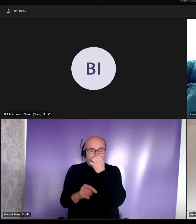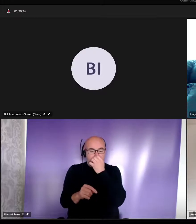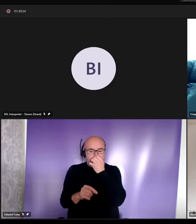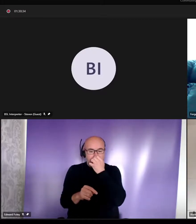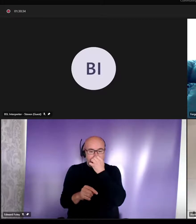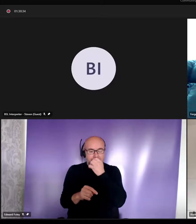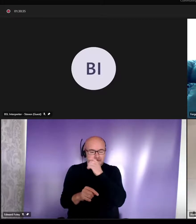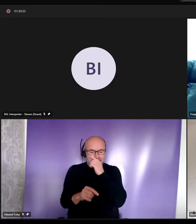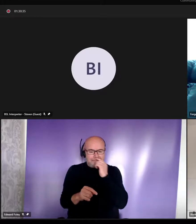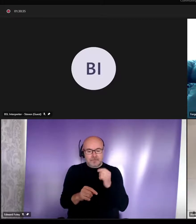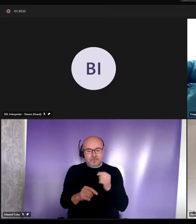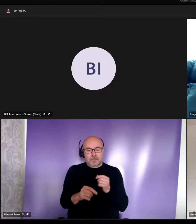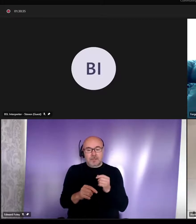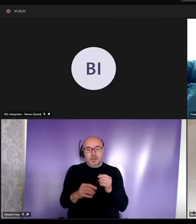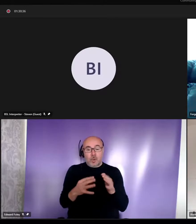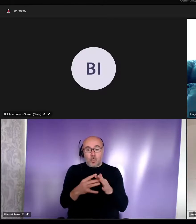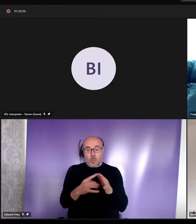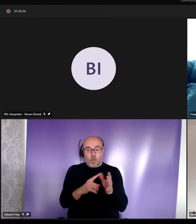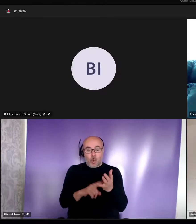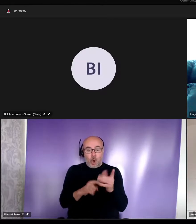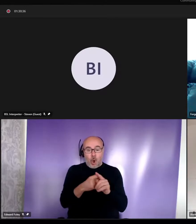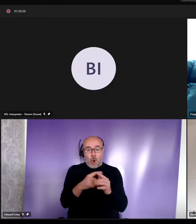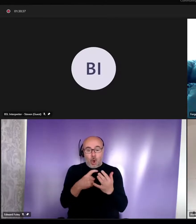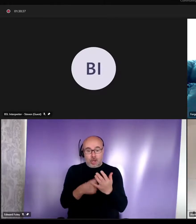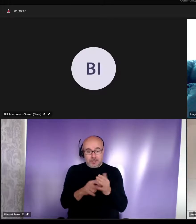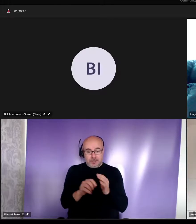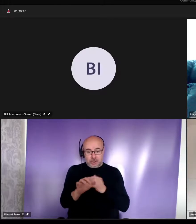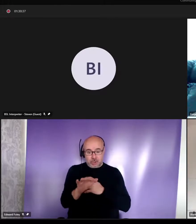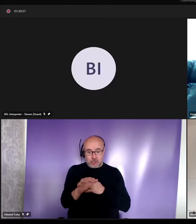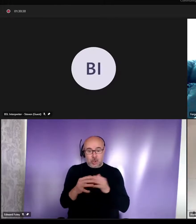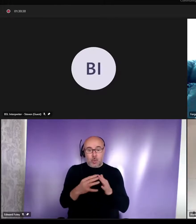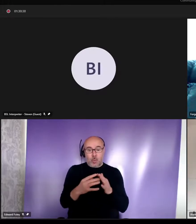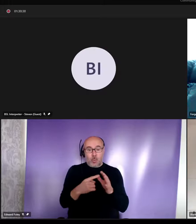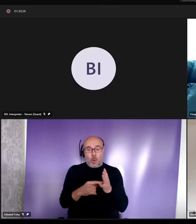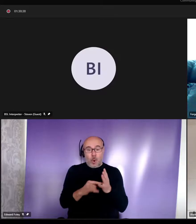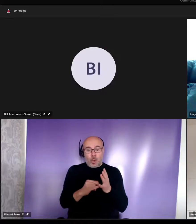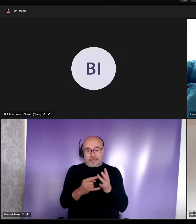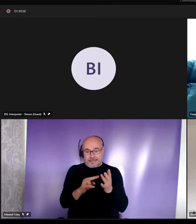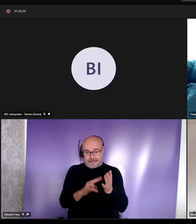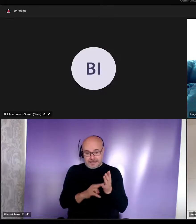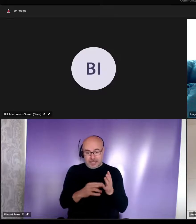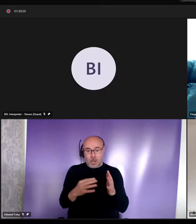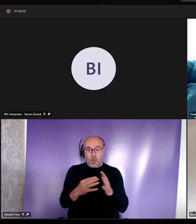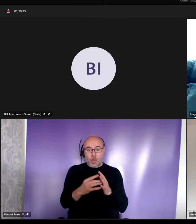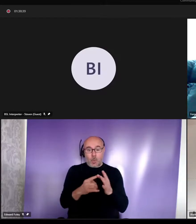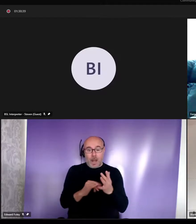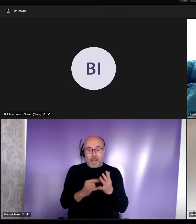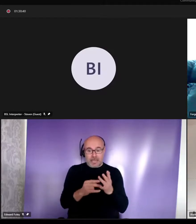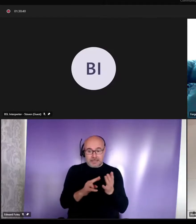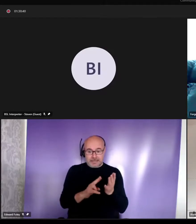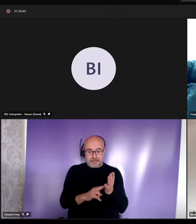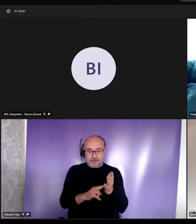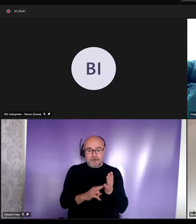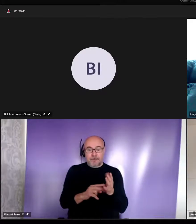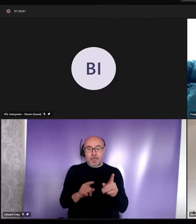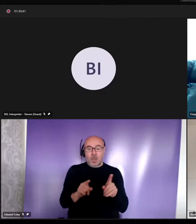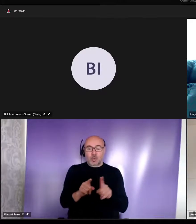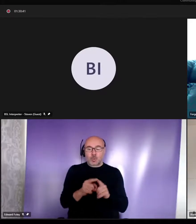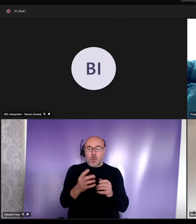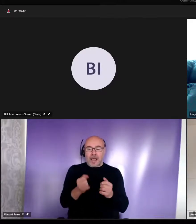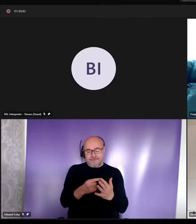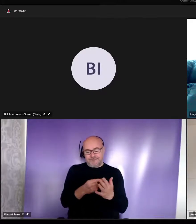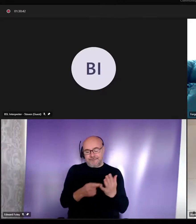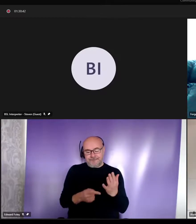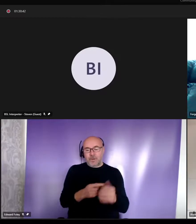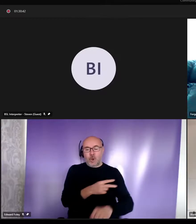is present, as are Councillors Watson and Wilson, and as before, we have a number of officers present. So